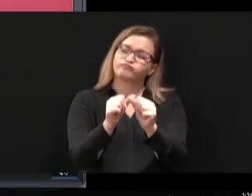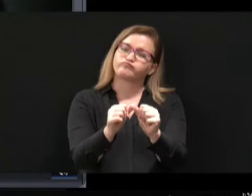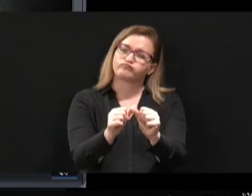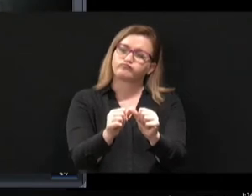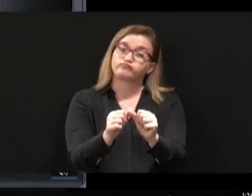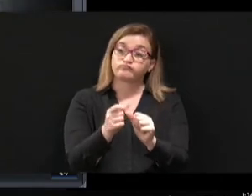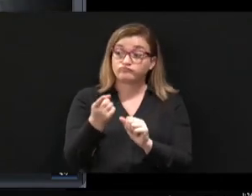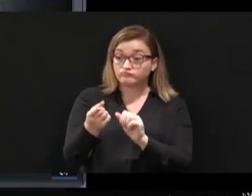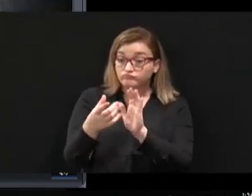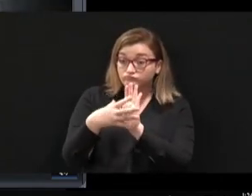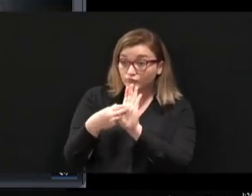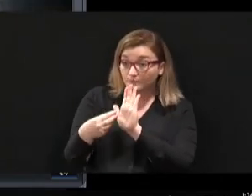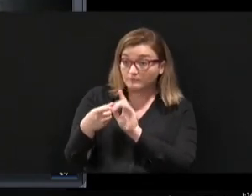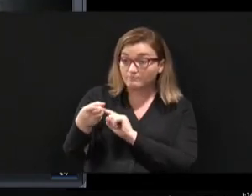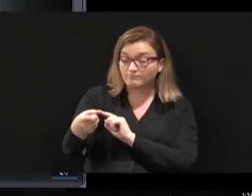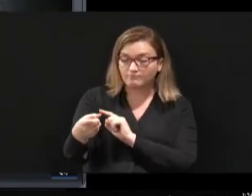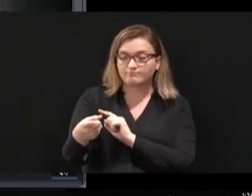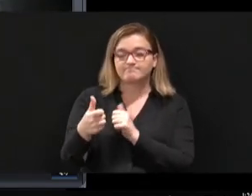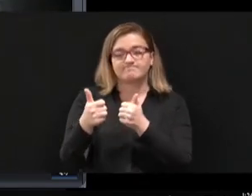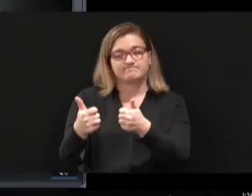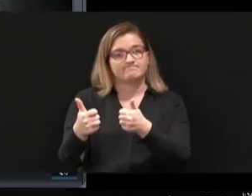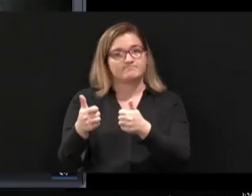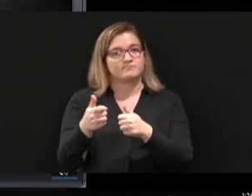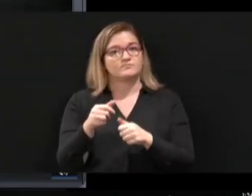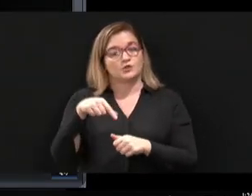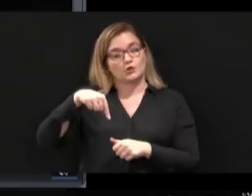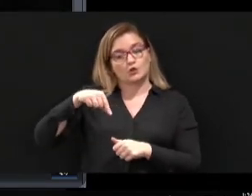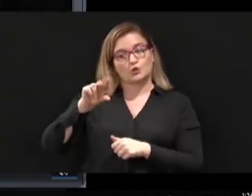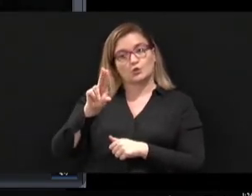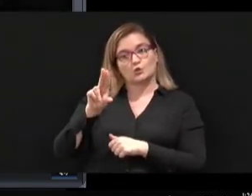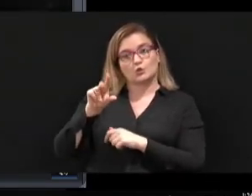end. Okay, let's go back and do the sound and the rule. Qua.